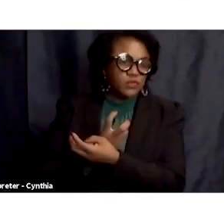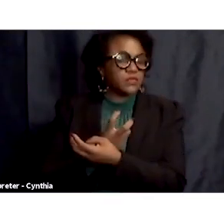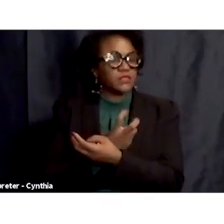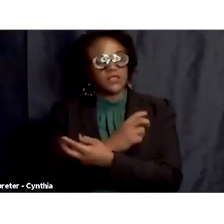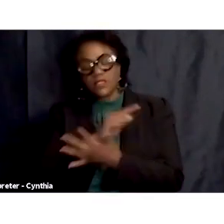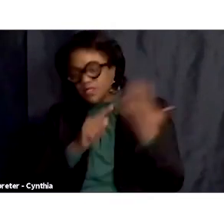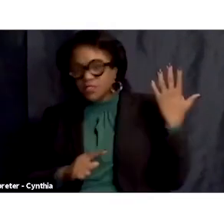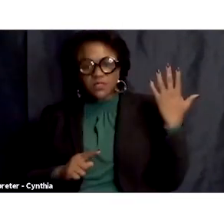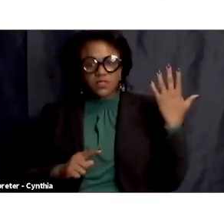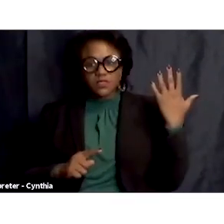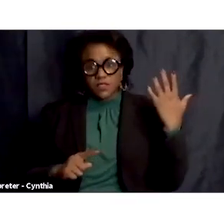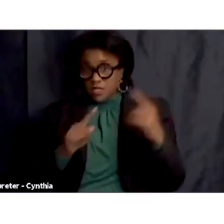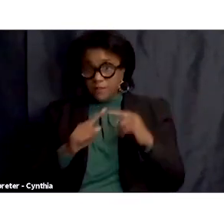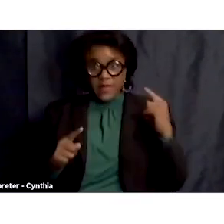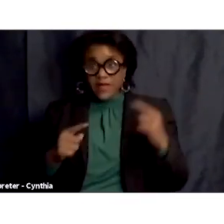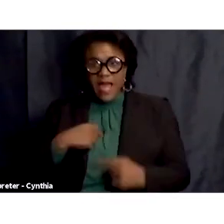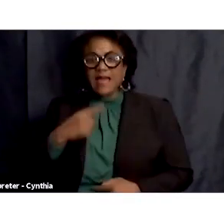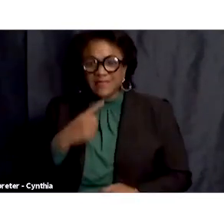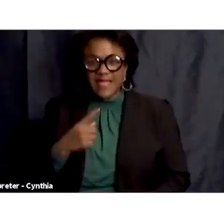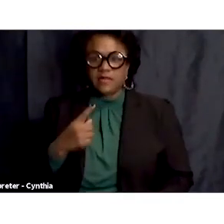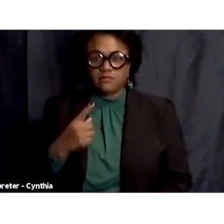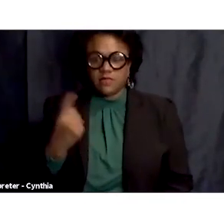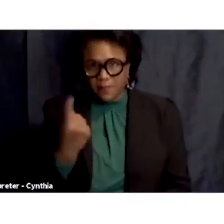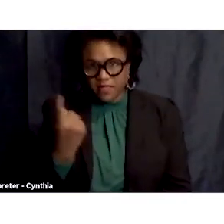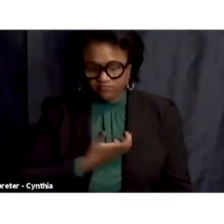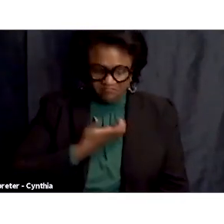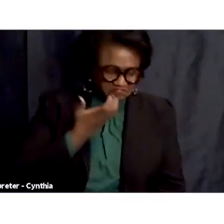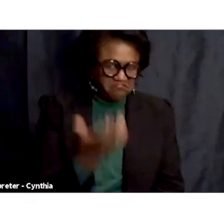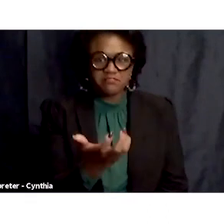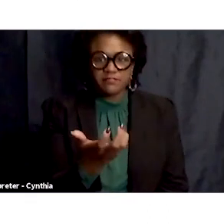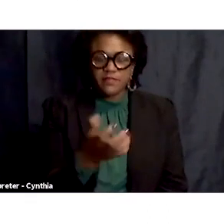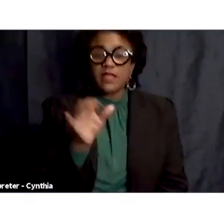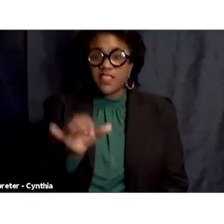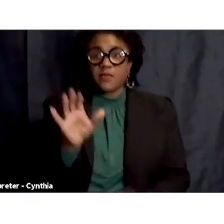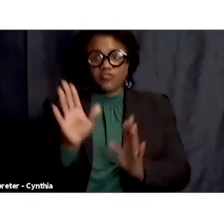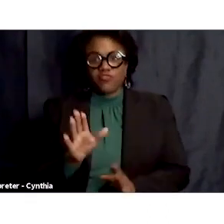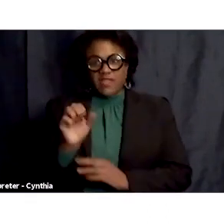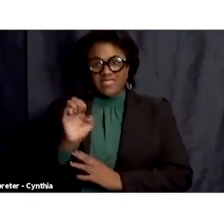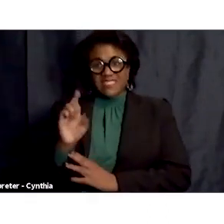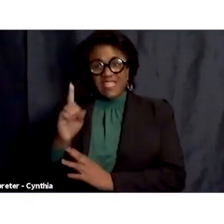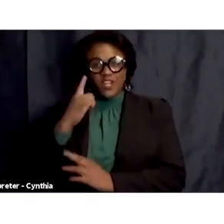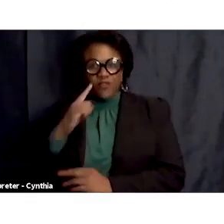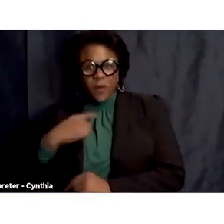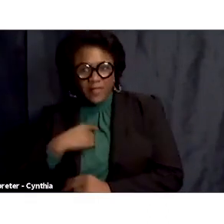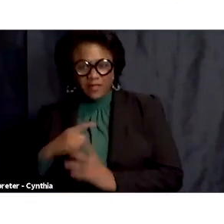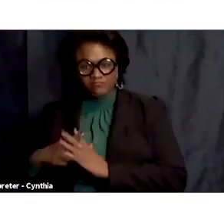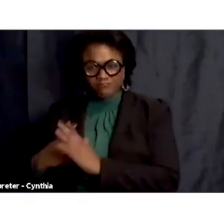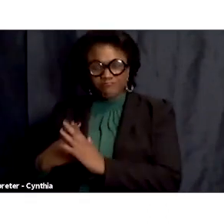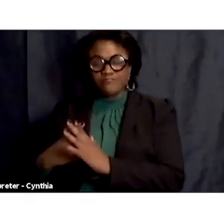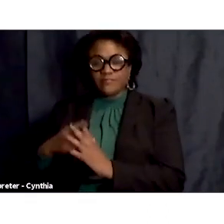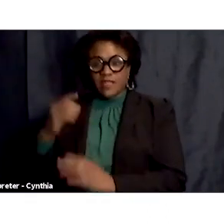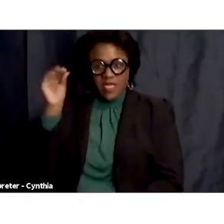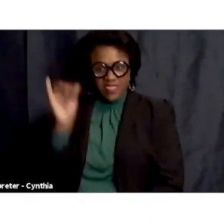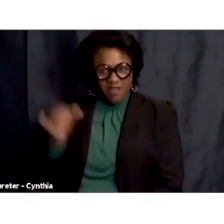But at least I said something. And that was a really great seed for me. And it's something that stuck with